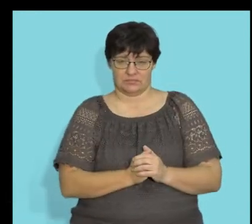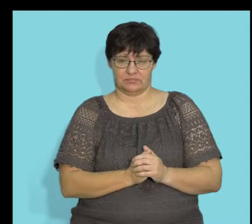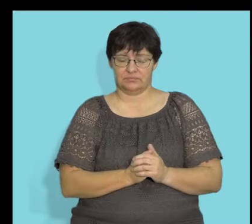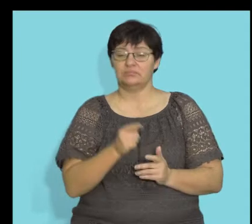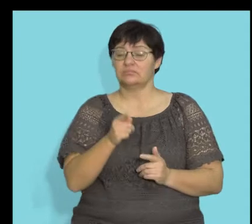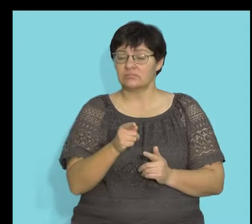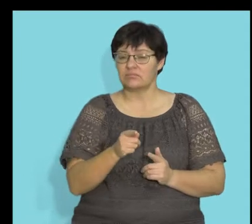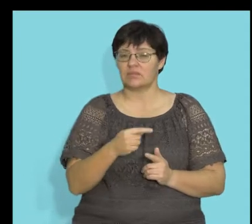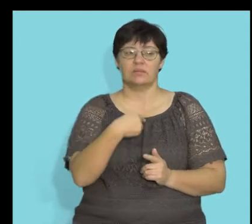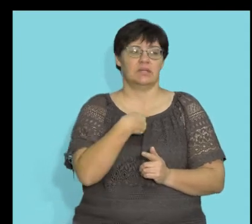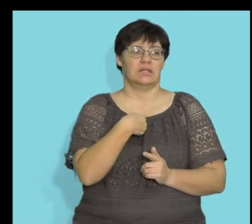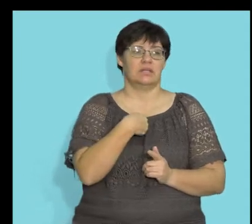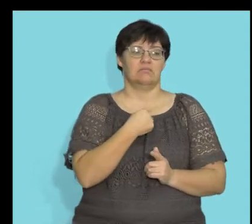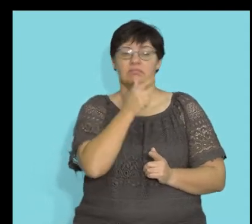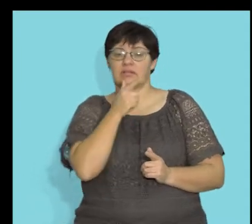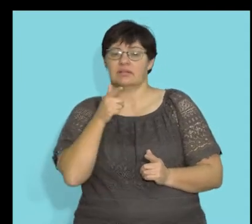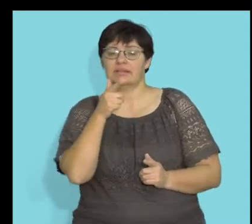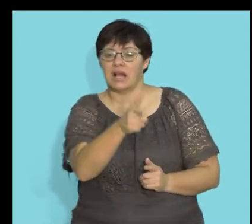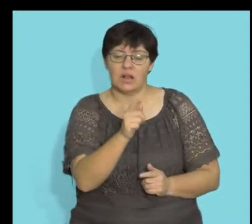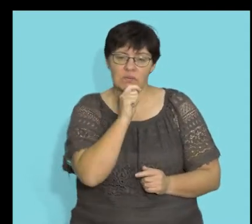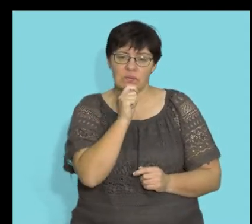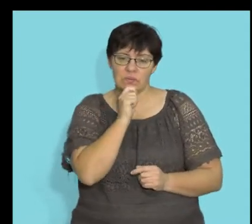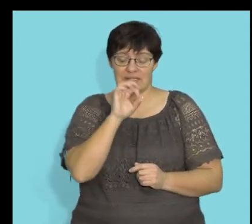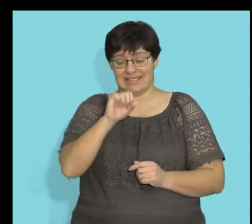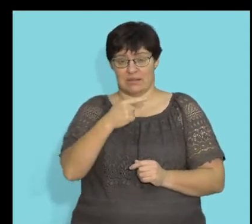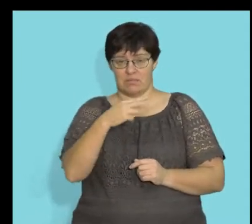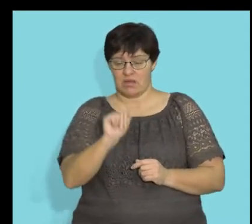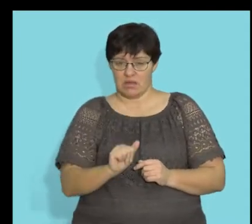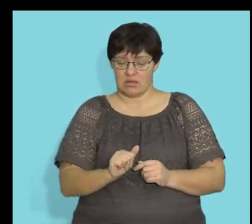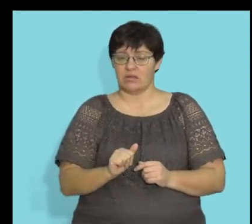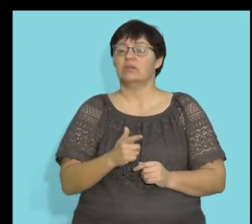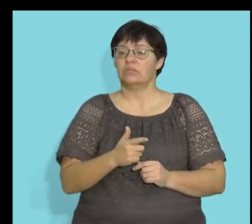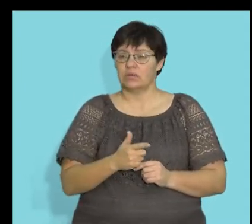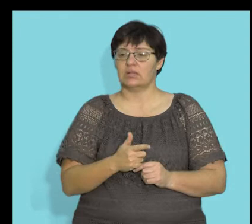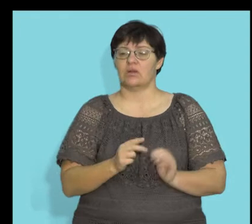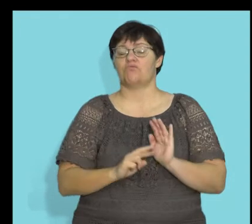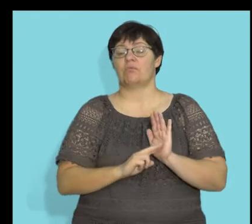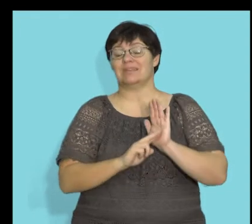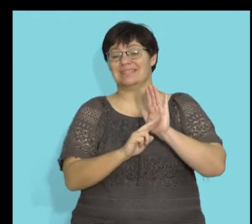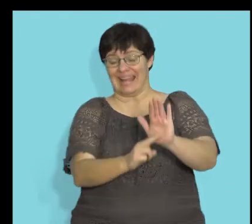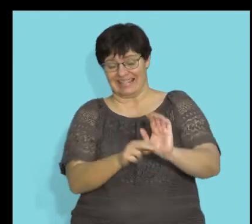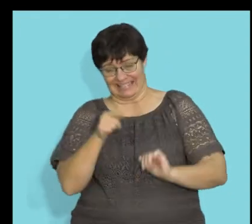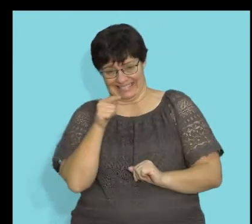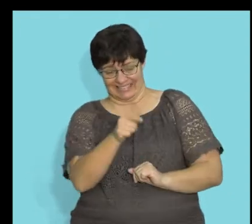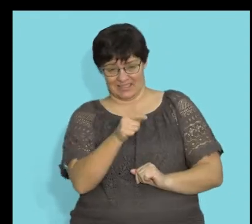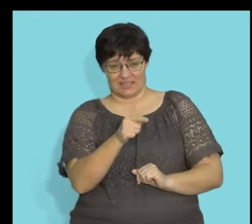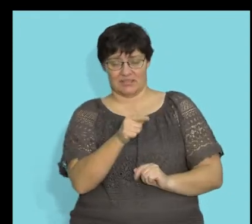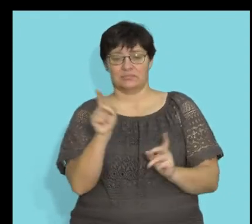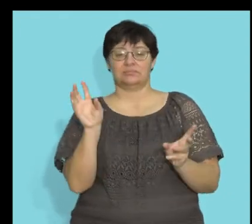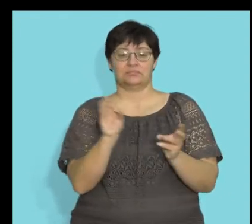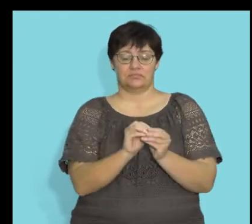So essentially, instead of me telling you you have to use sigma, we are going to represent this specific